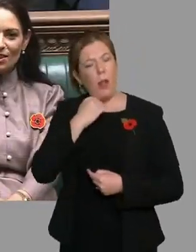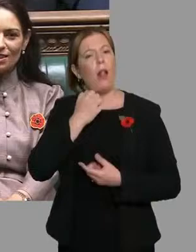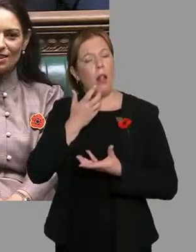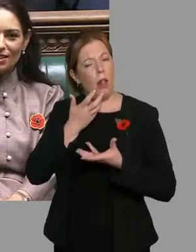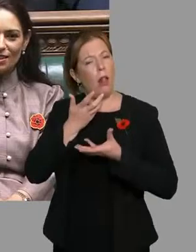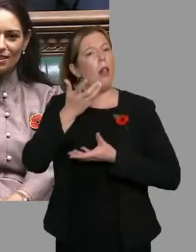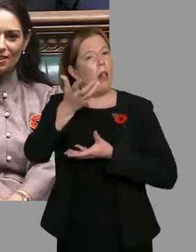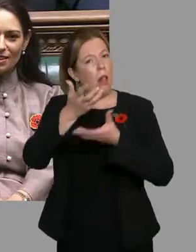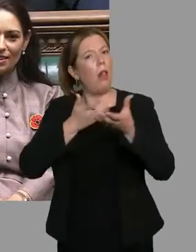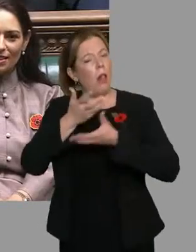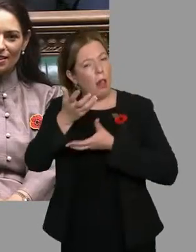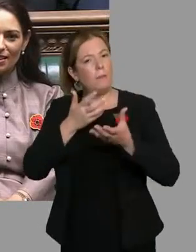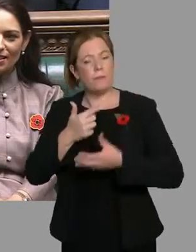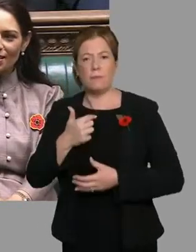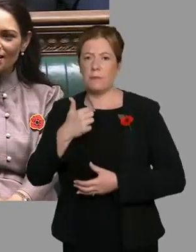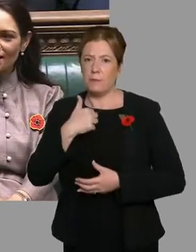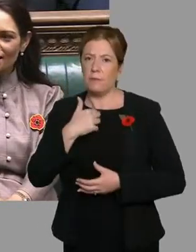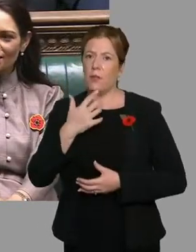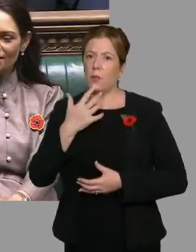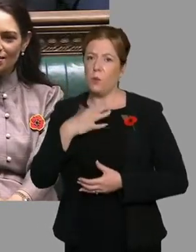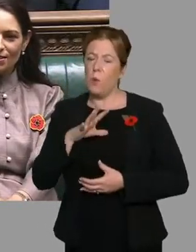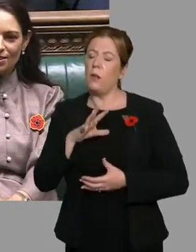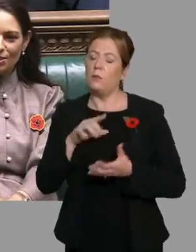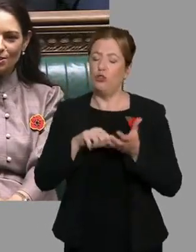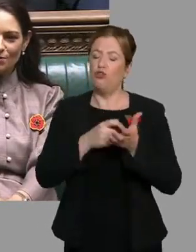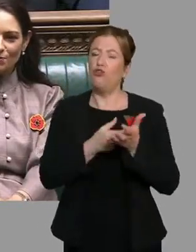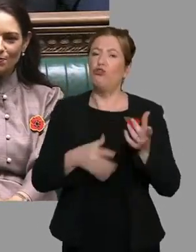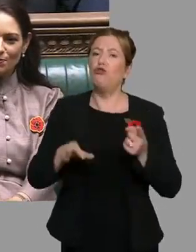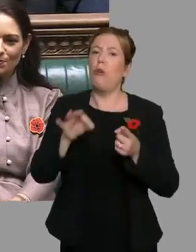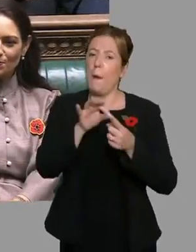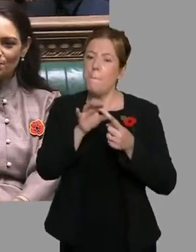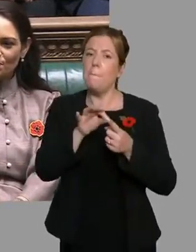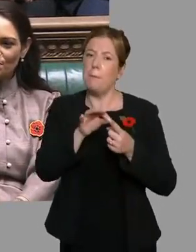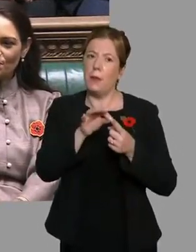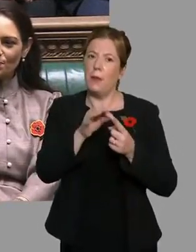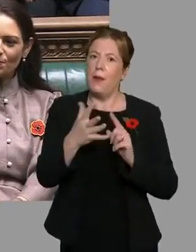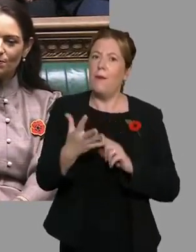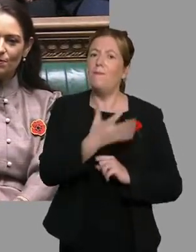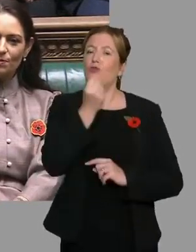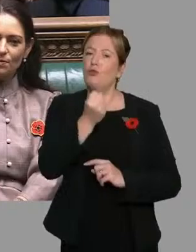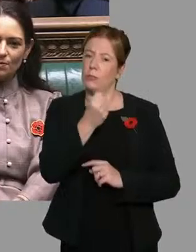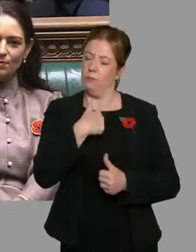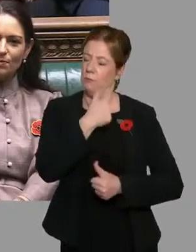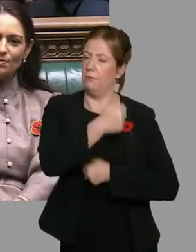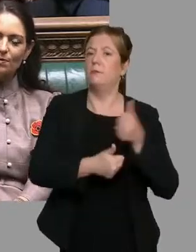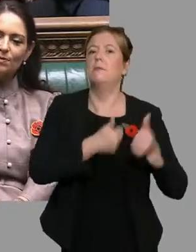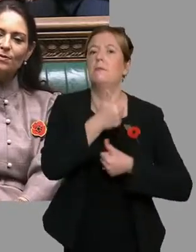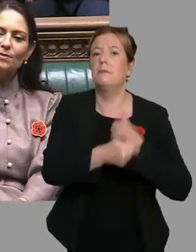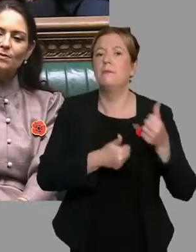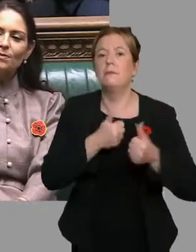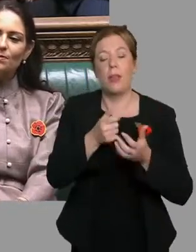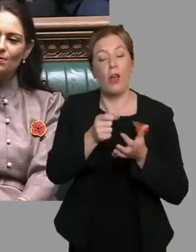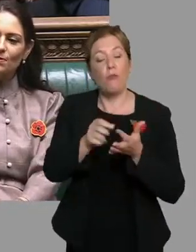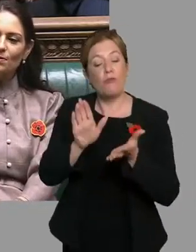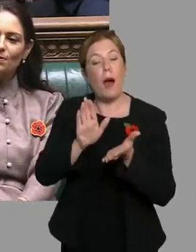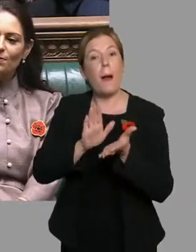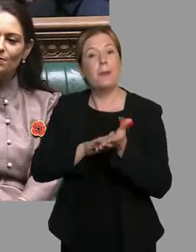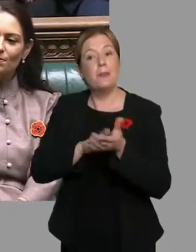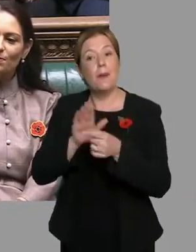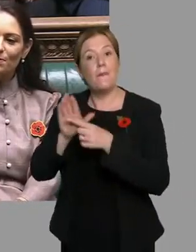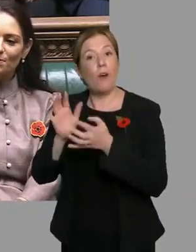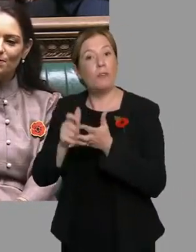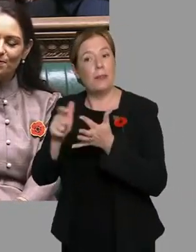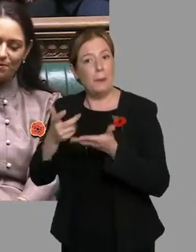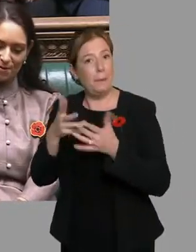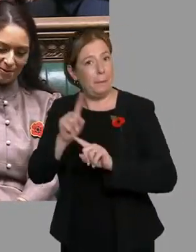Trump on his impressive victory this morning. The Prime Minister and the Foreign Secretary met him in September. Did the Foreign Secretary take